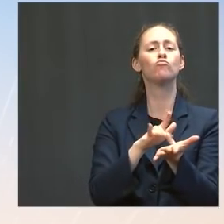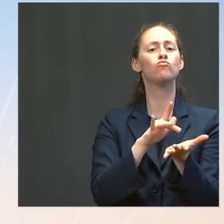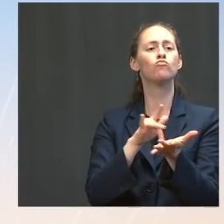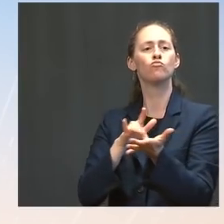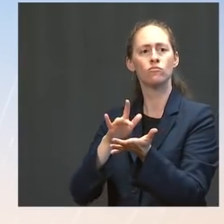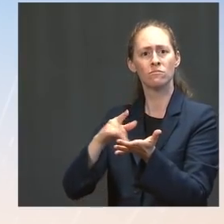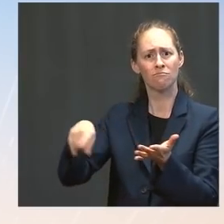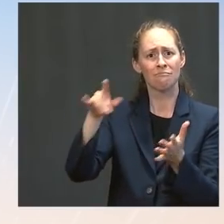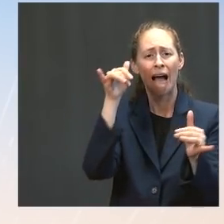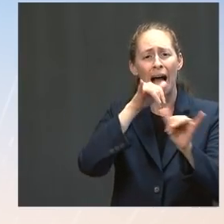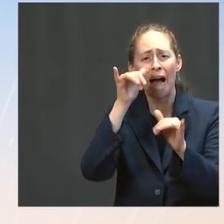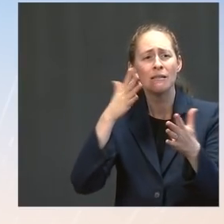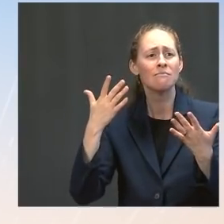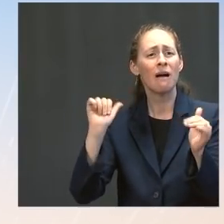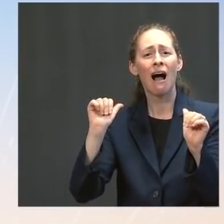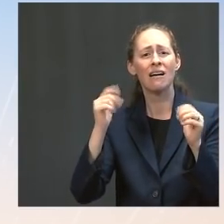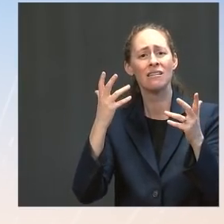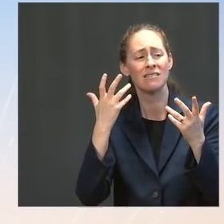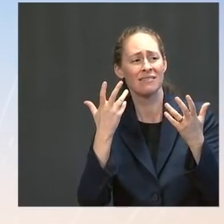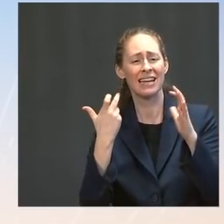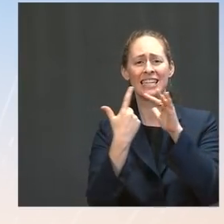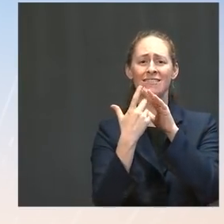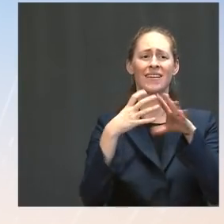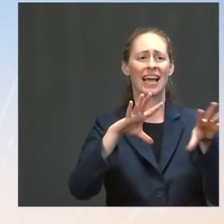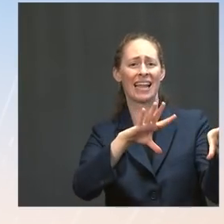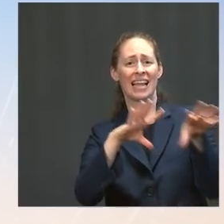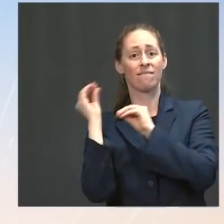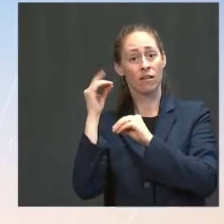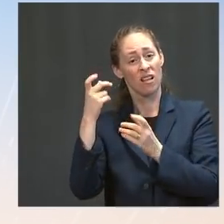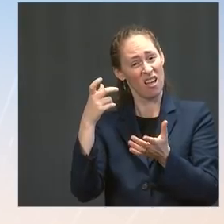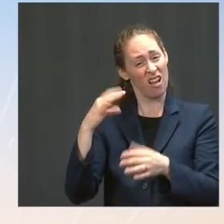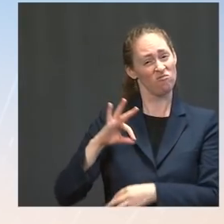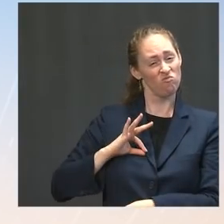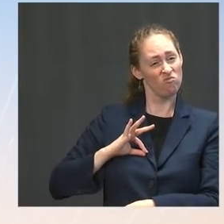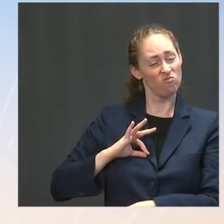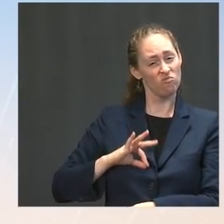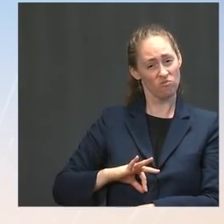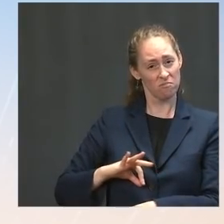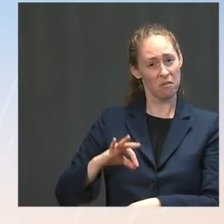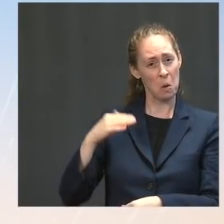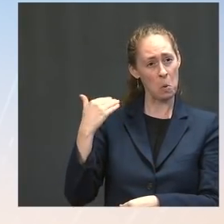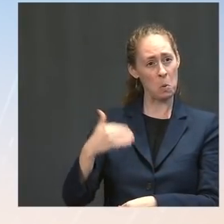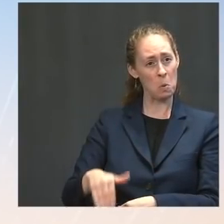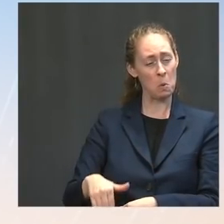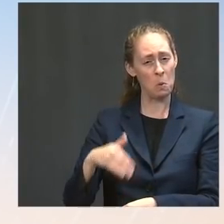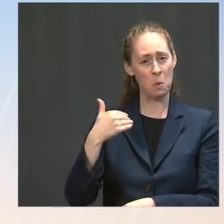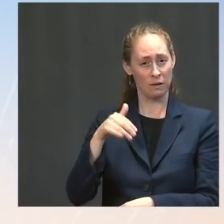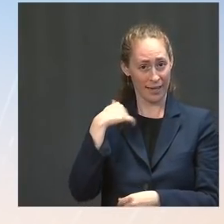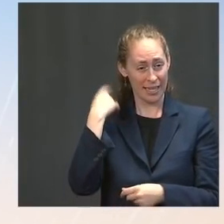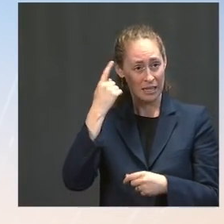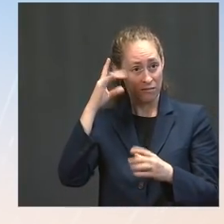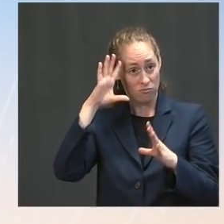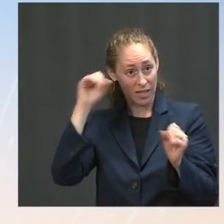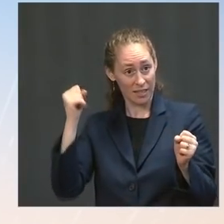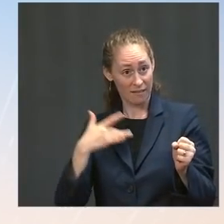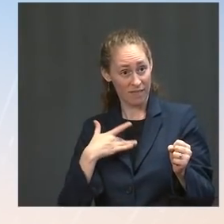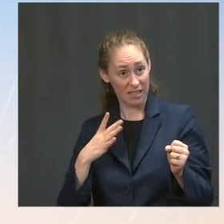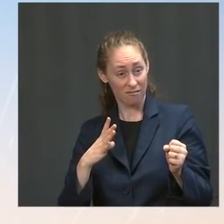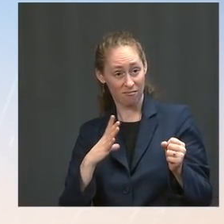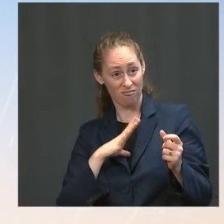interview, so I don't really have an immediate reaction to it. Go ahead. Yes, Jen. What is the reaction of the